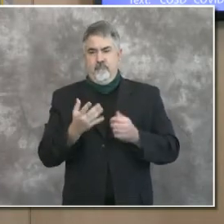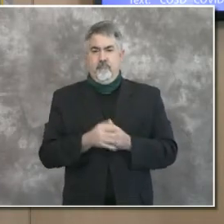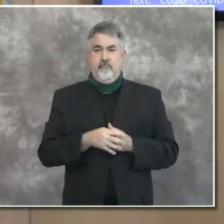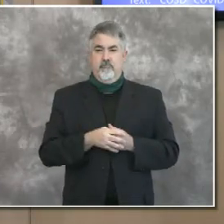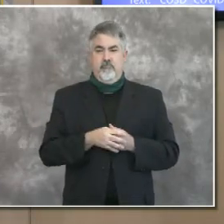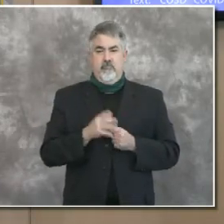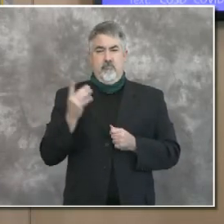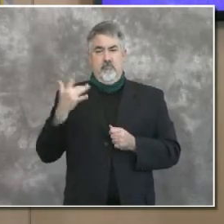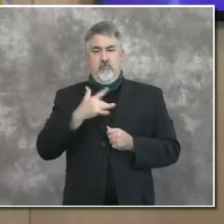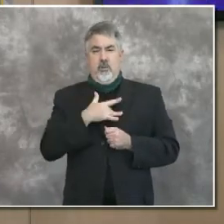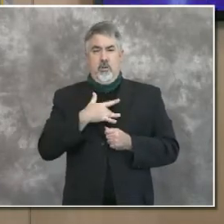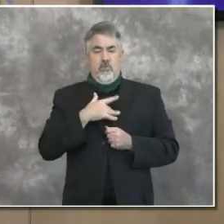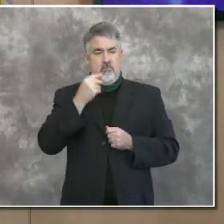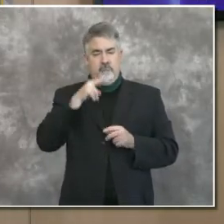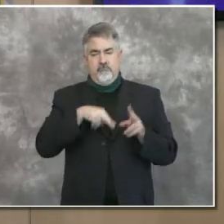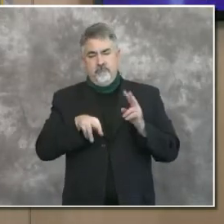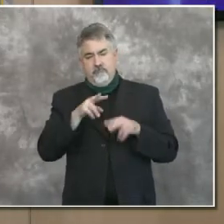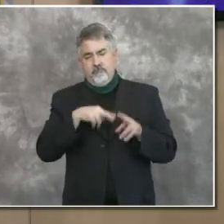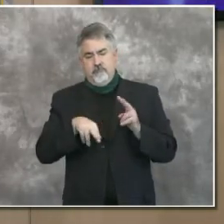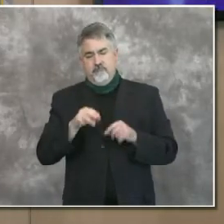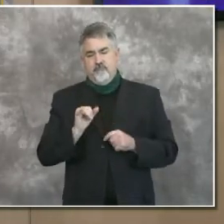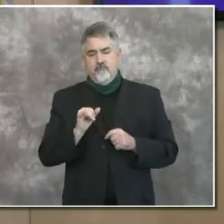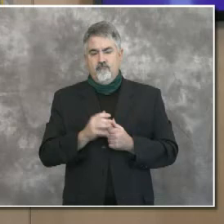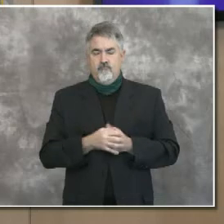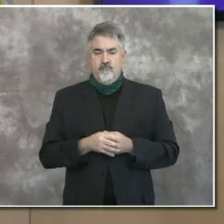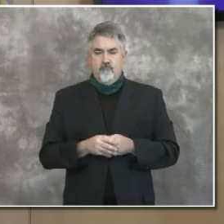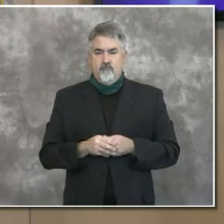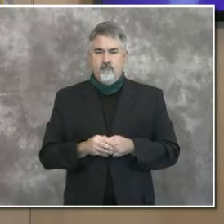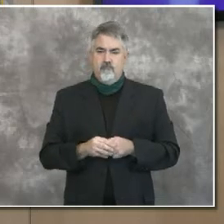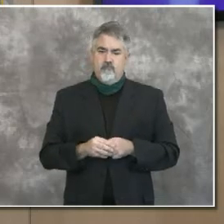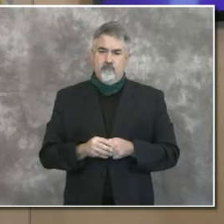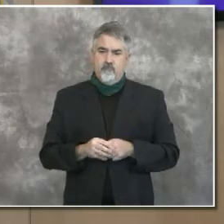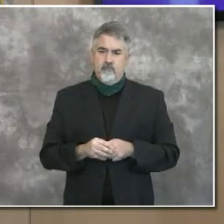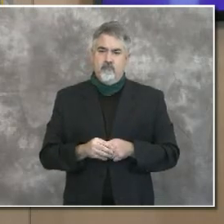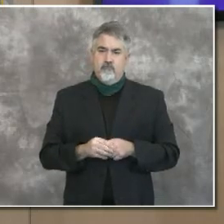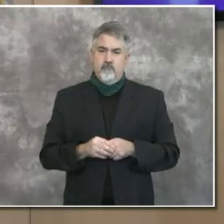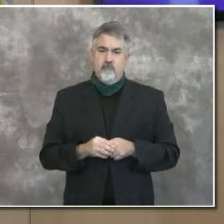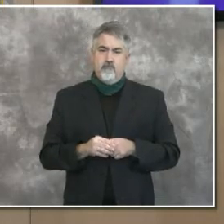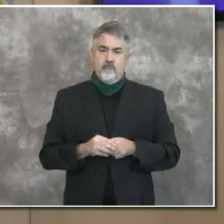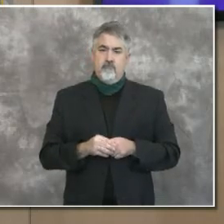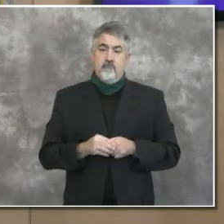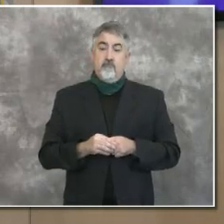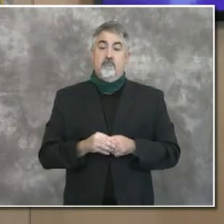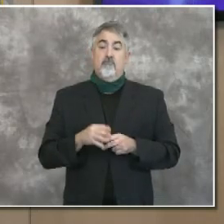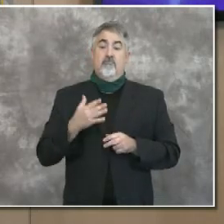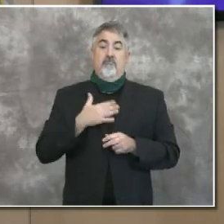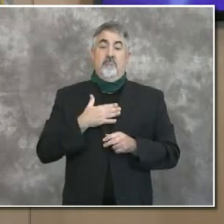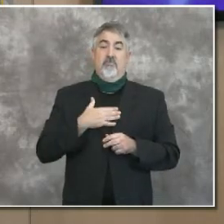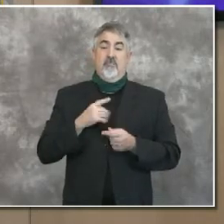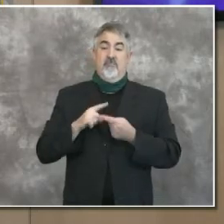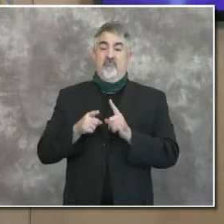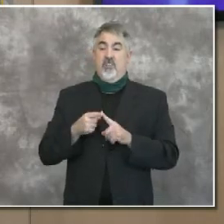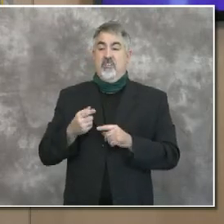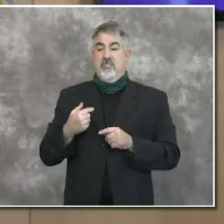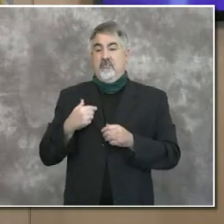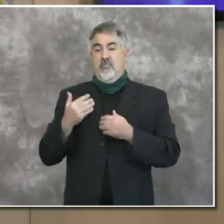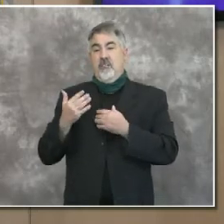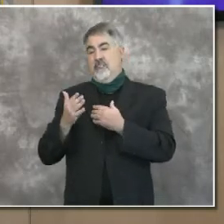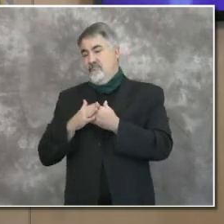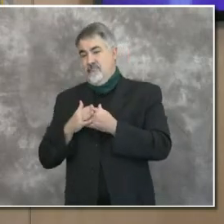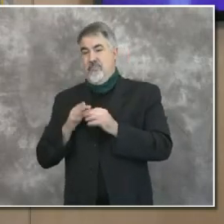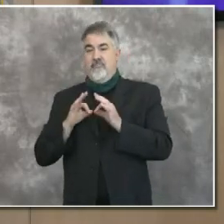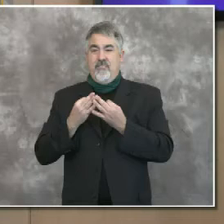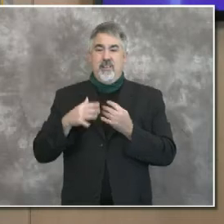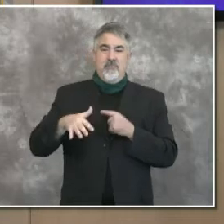heart. You know, one thing that I have said to my family and my close friends, that we actually have more than one